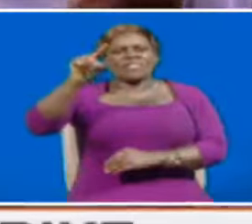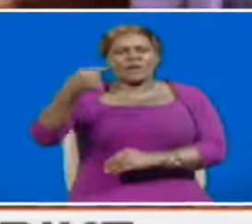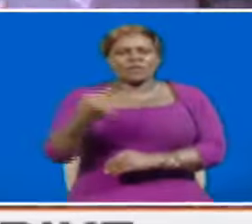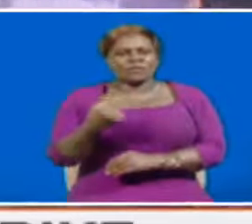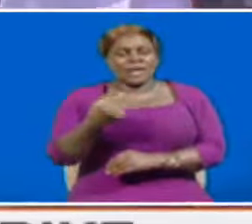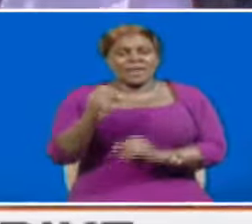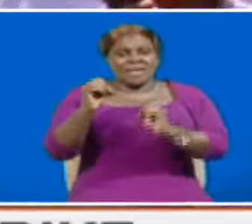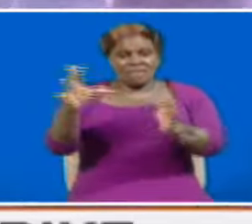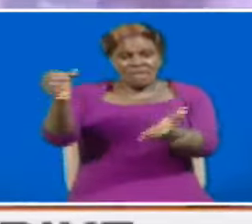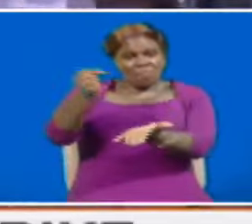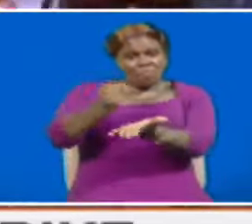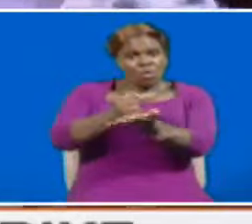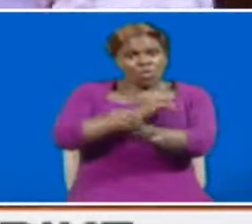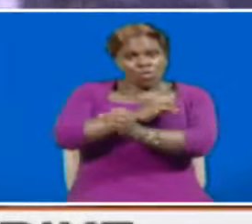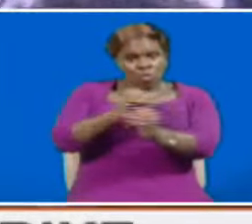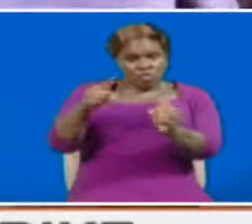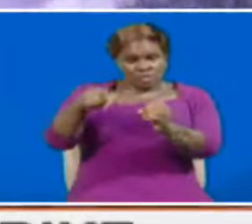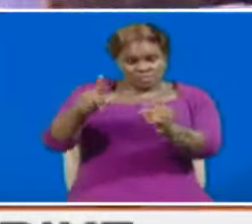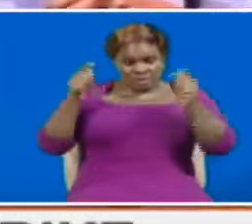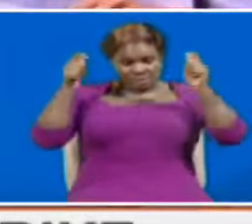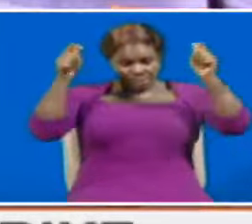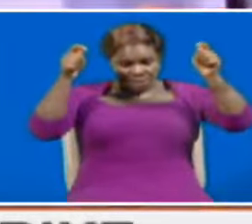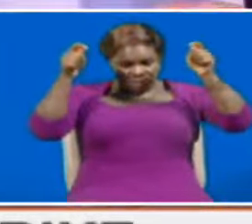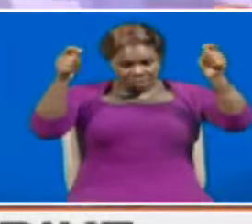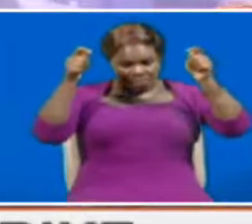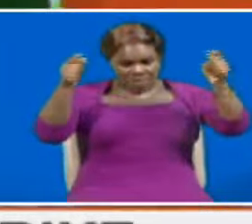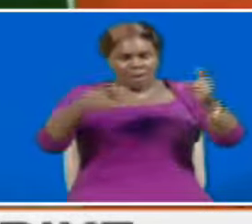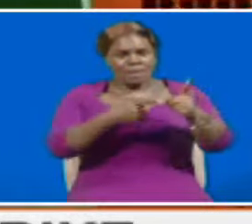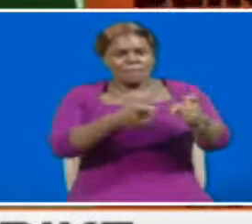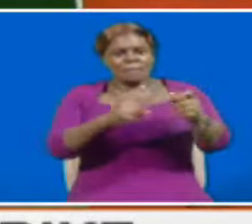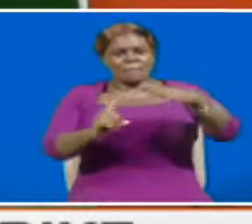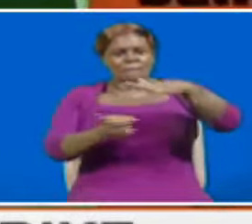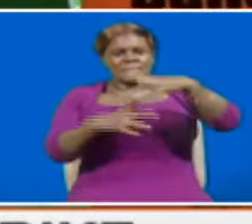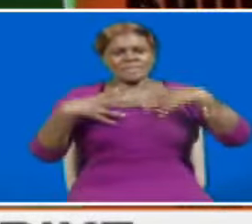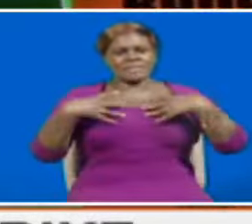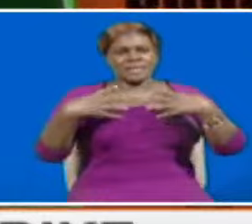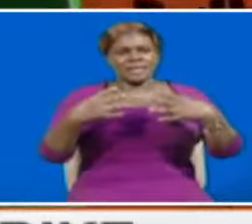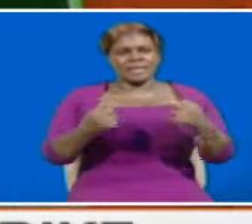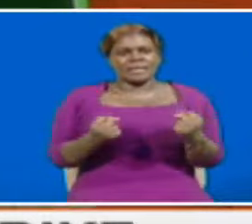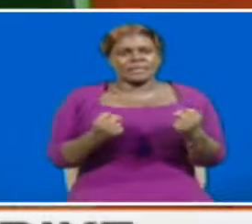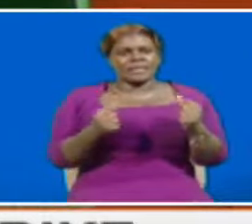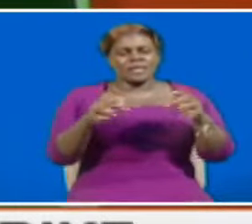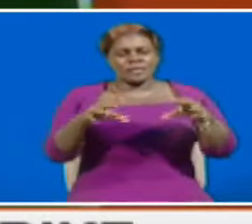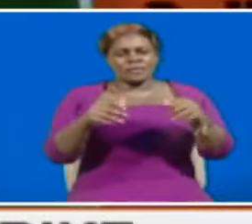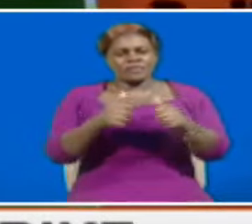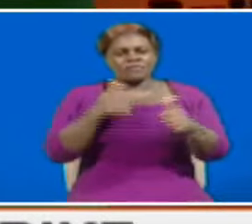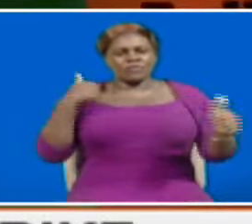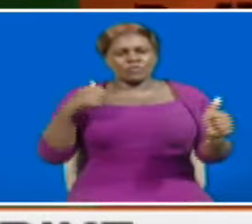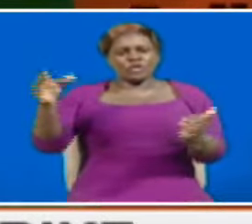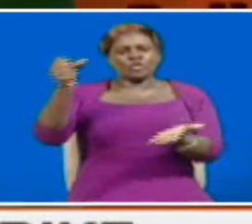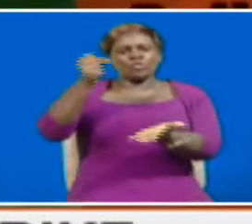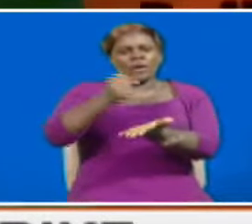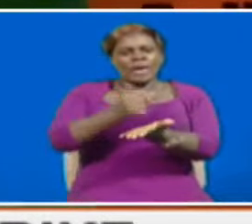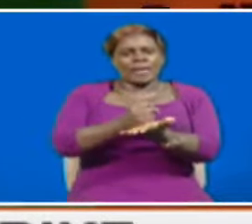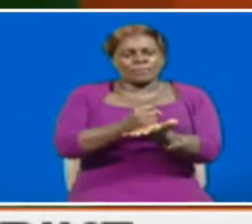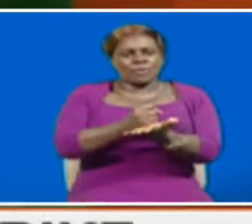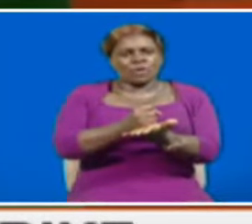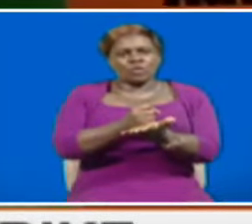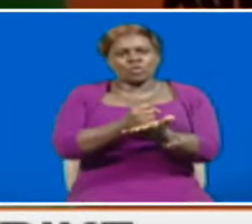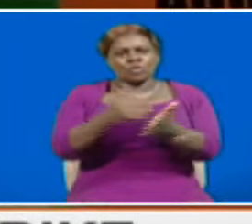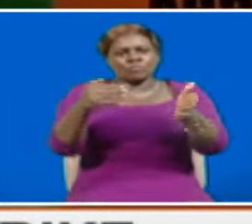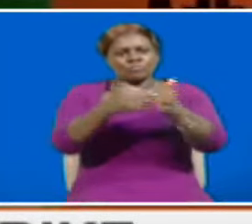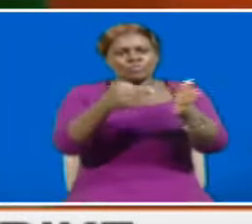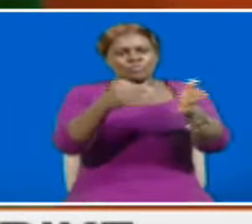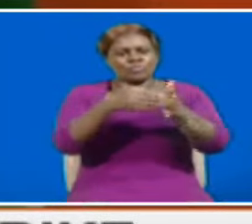interns will not be hired, they will down their tools, criticizing the Ministry of Health for refusing to absorb the medics and denying Kenyans quality